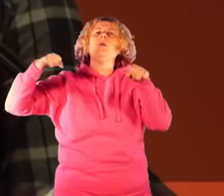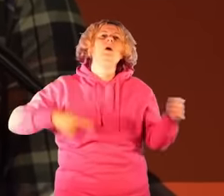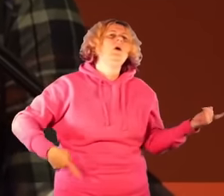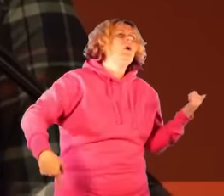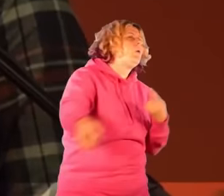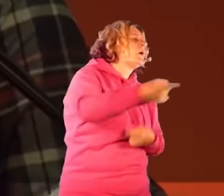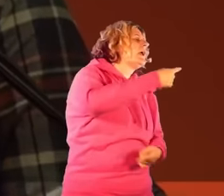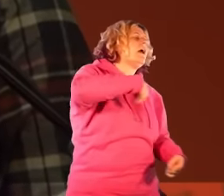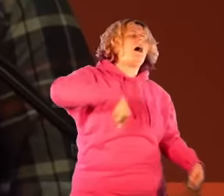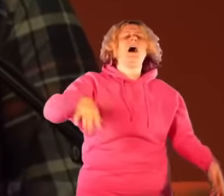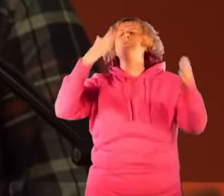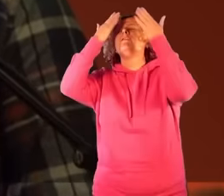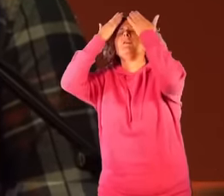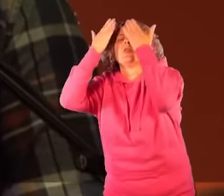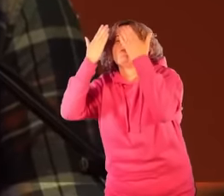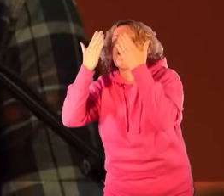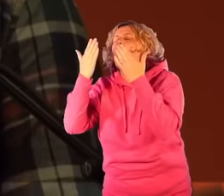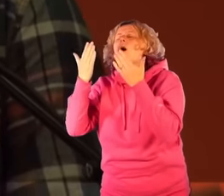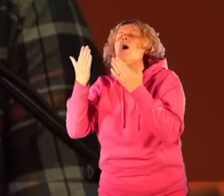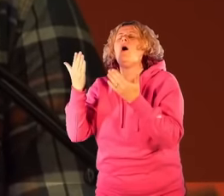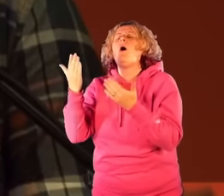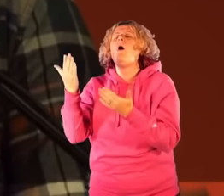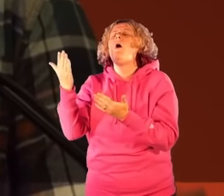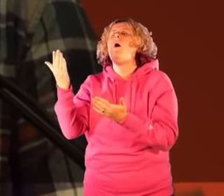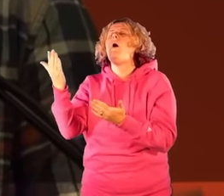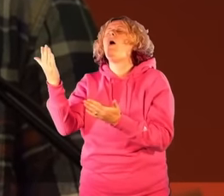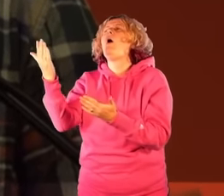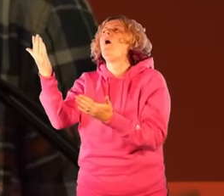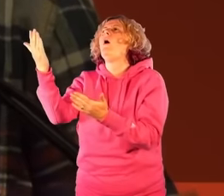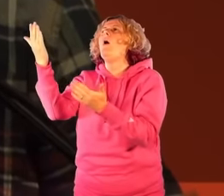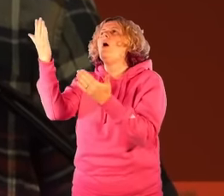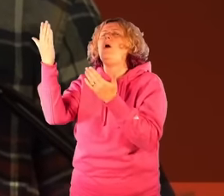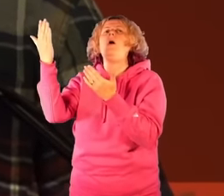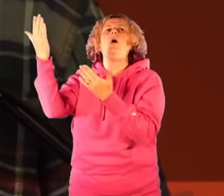throne, we have a throne.